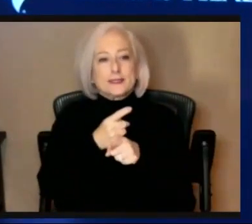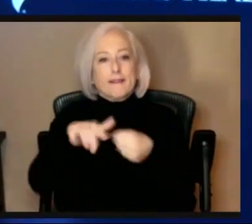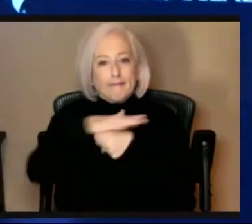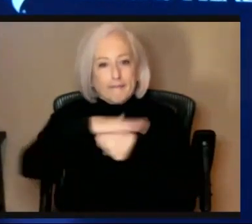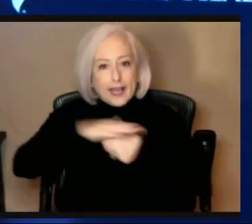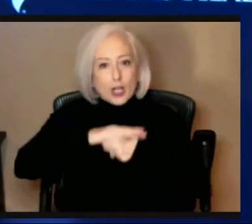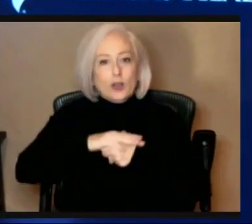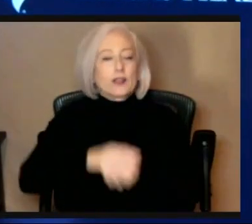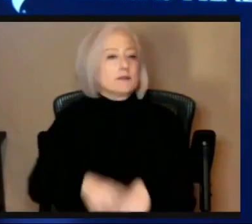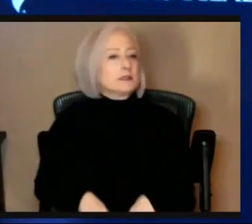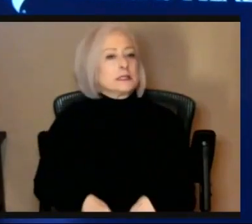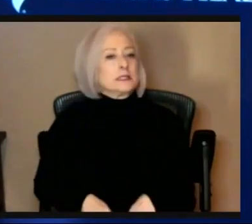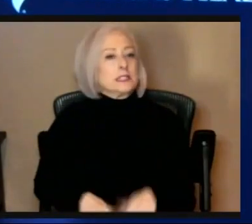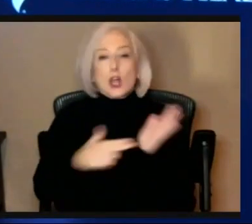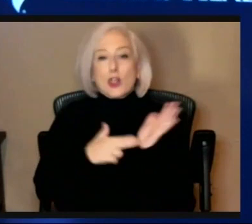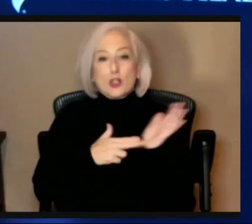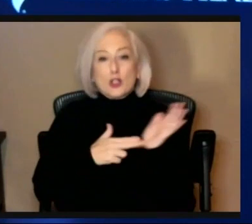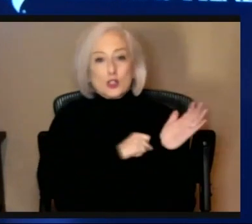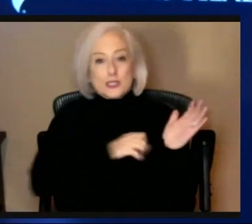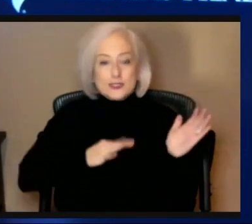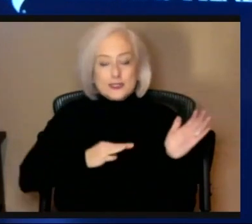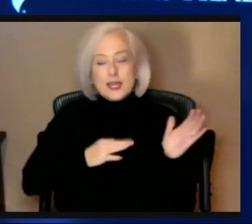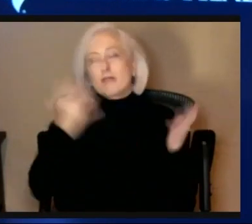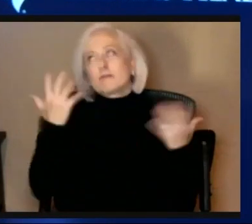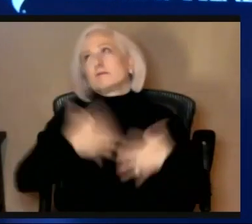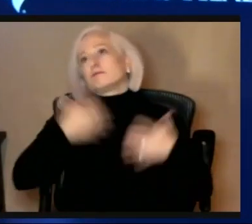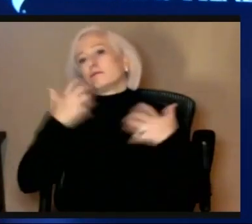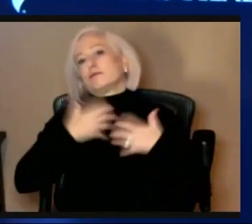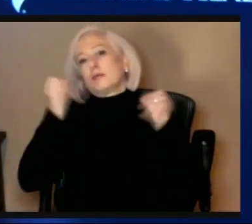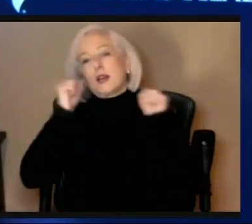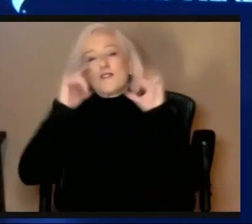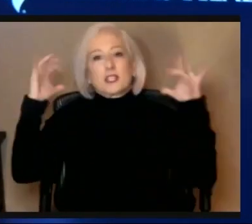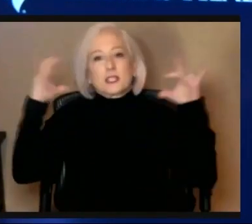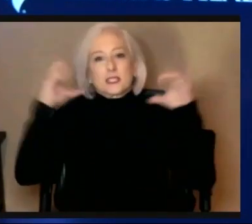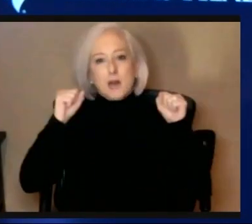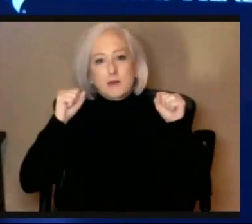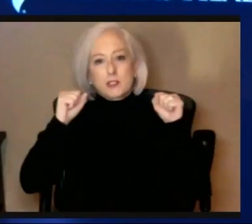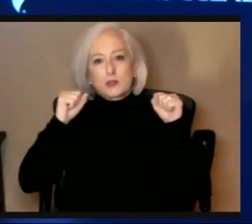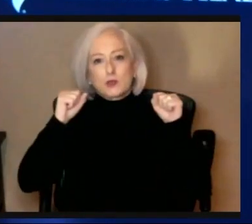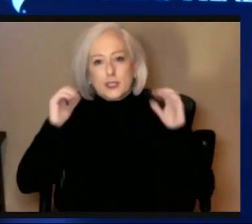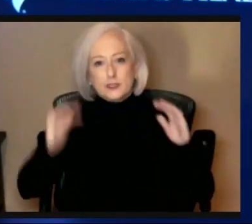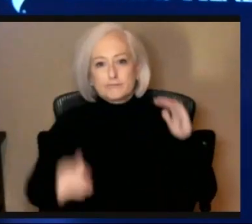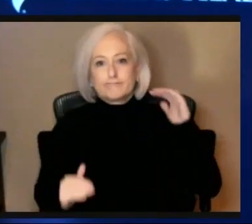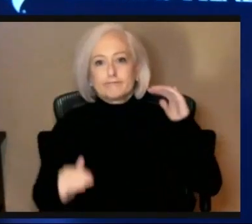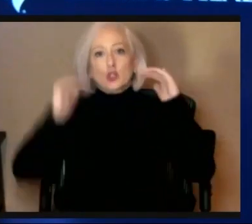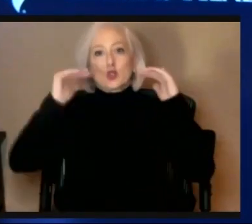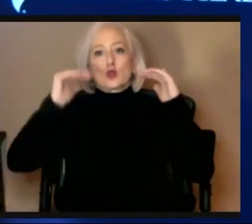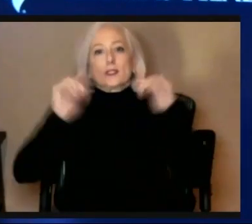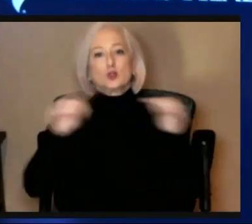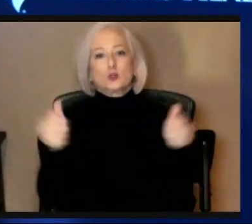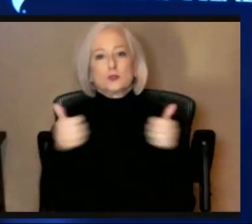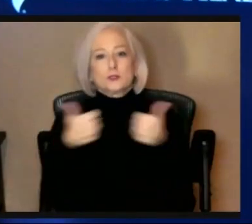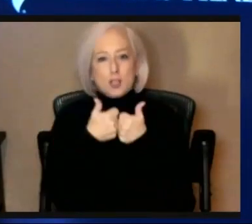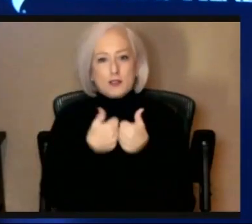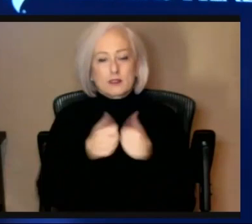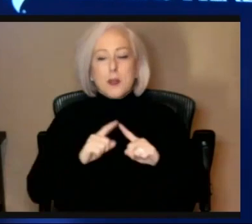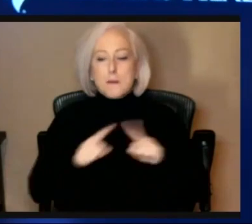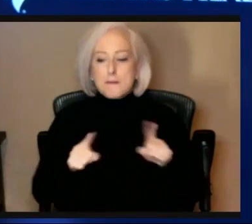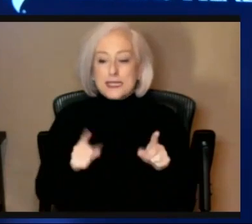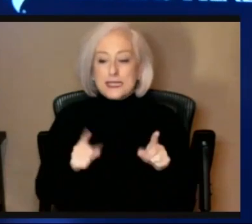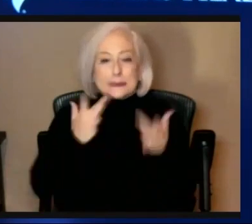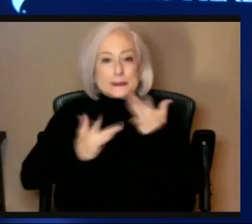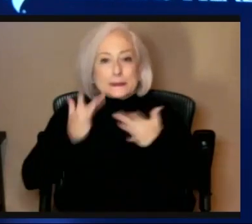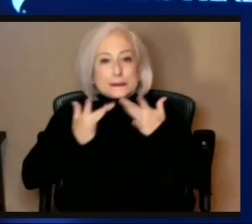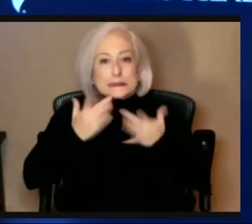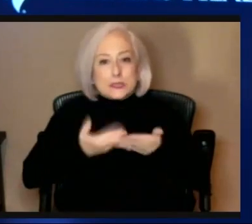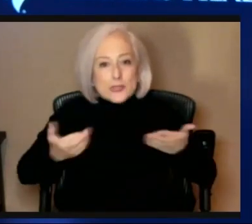has been absolutely phenomenal in rising to the challenge. But it's been a real struggle of limited resources